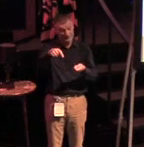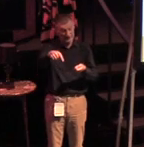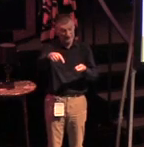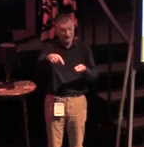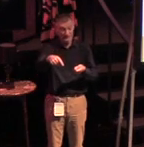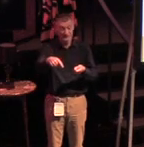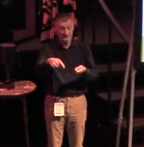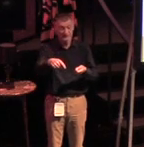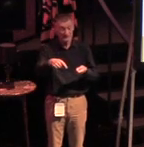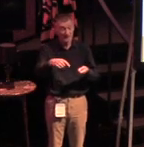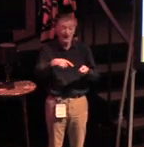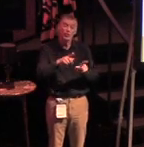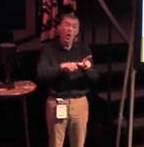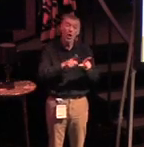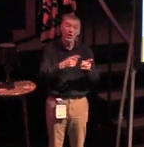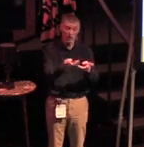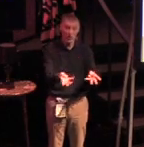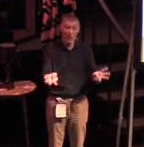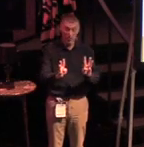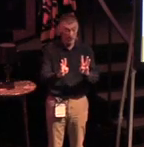the young ensemble and